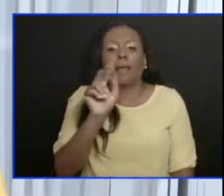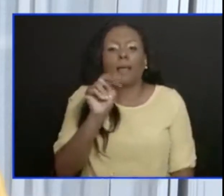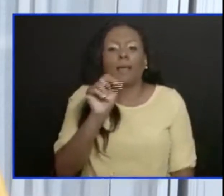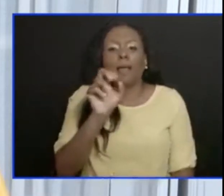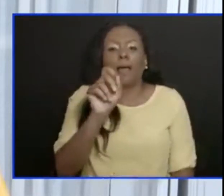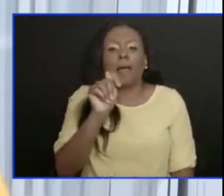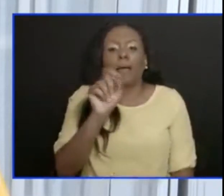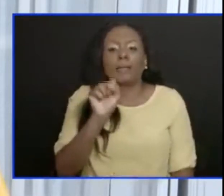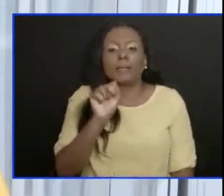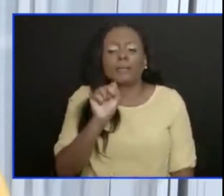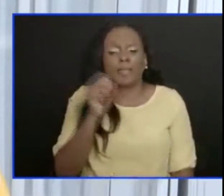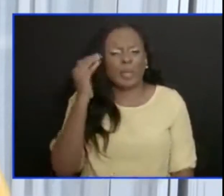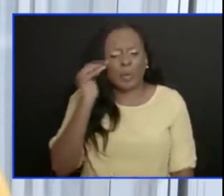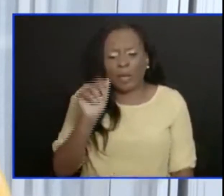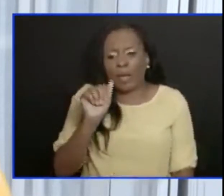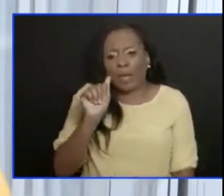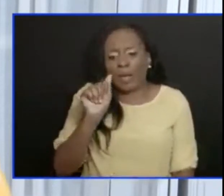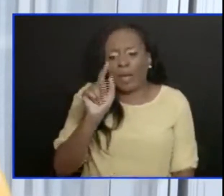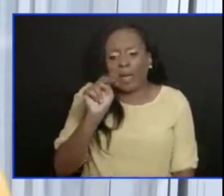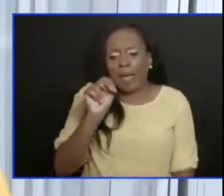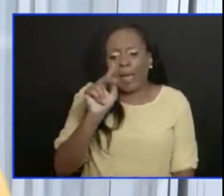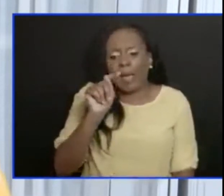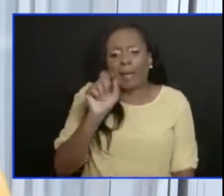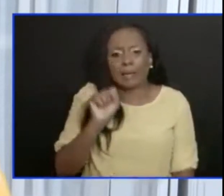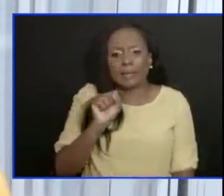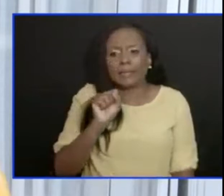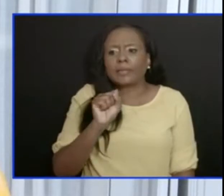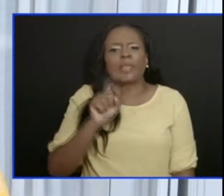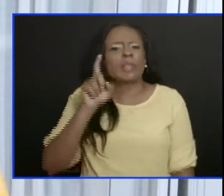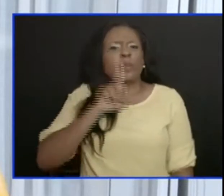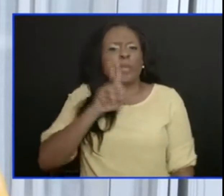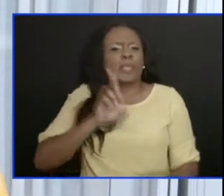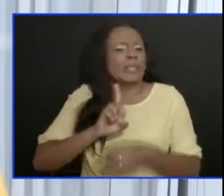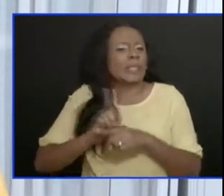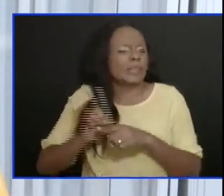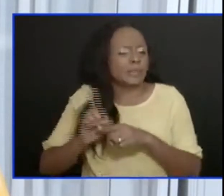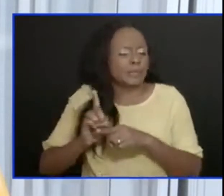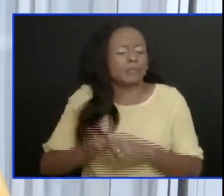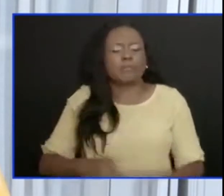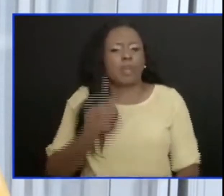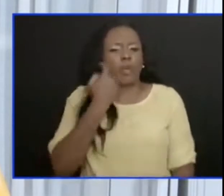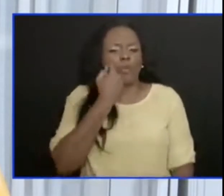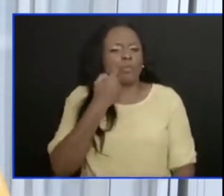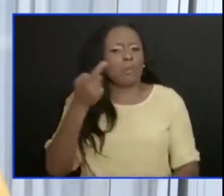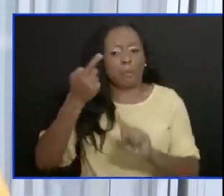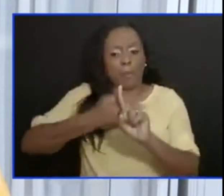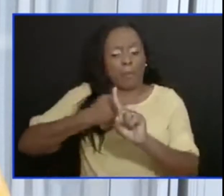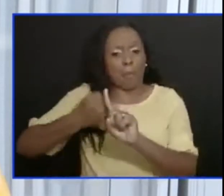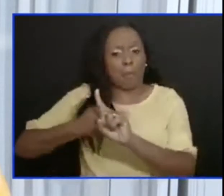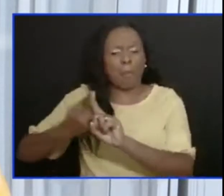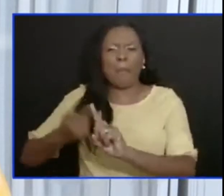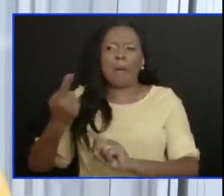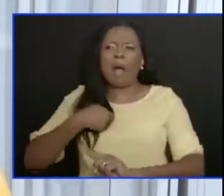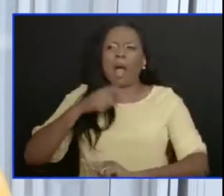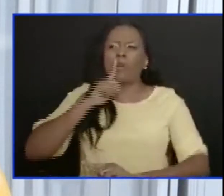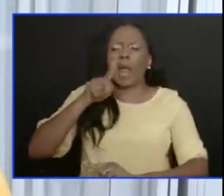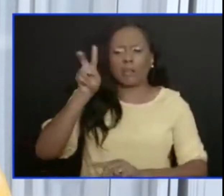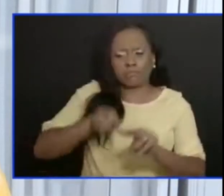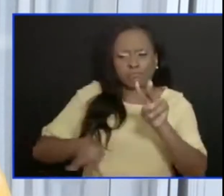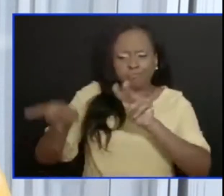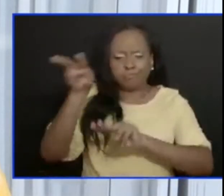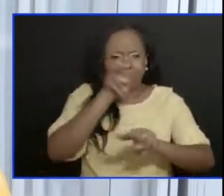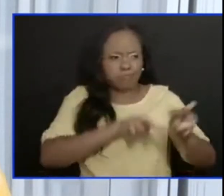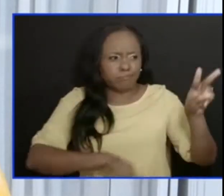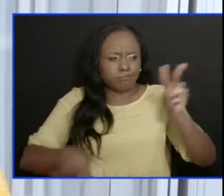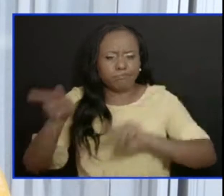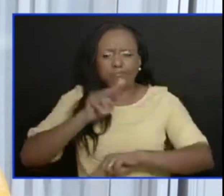and foresight. In recent months, I've taken a long, hard look at Barbados, and truthfully,